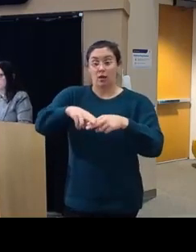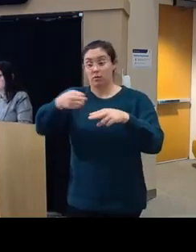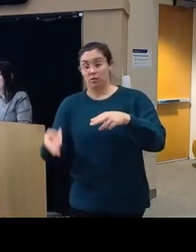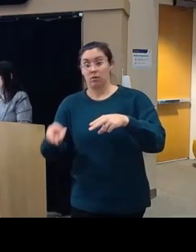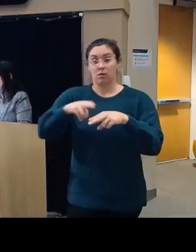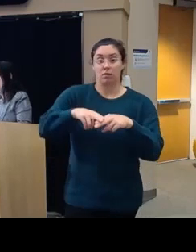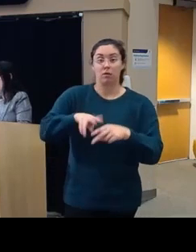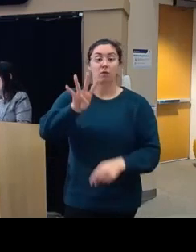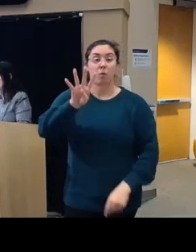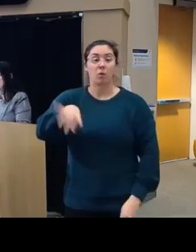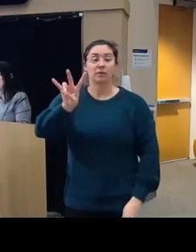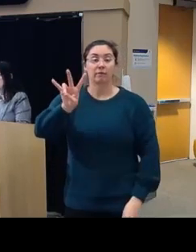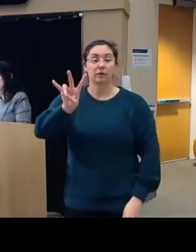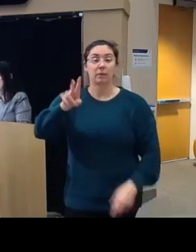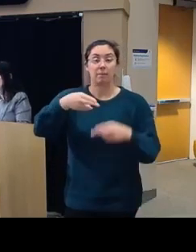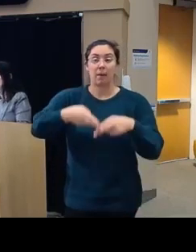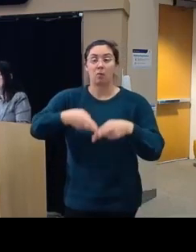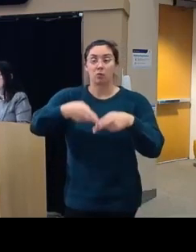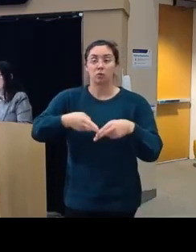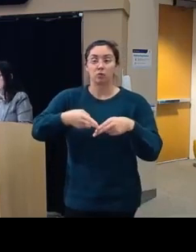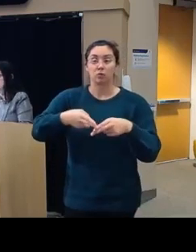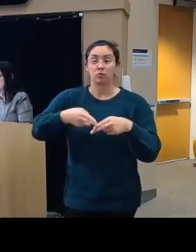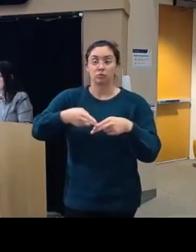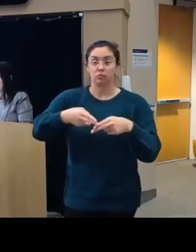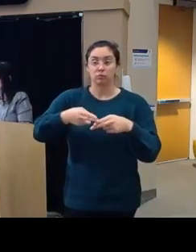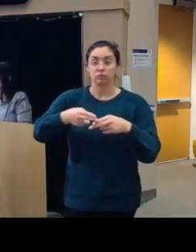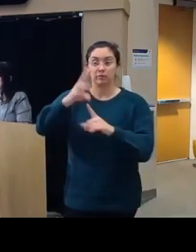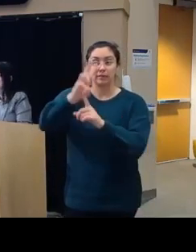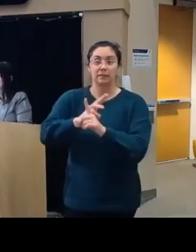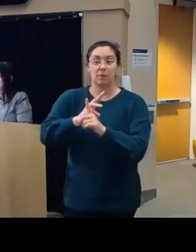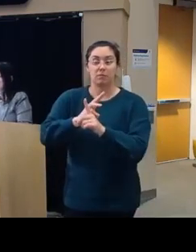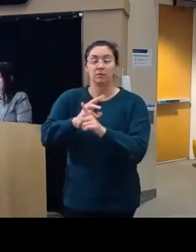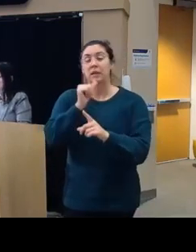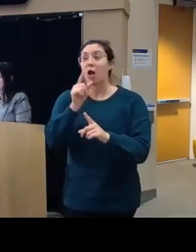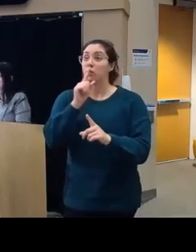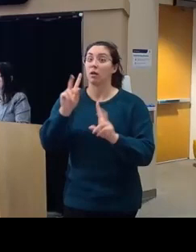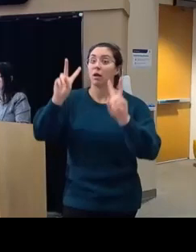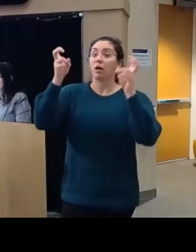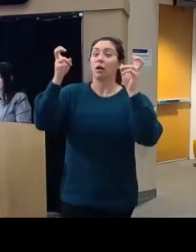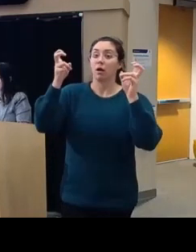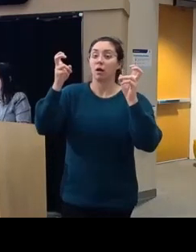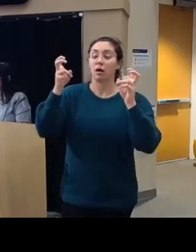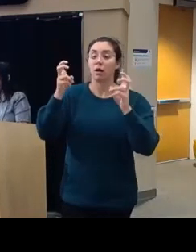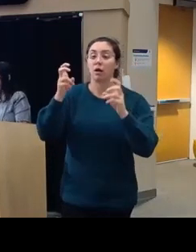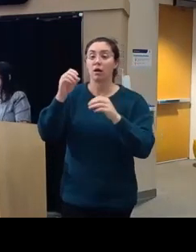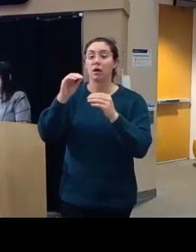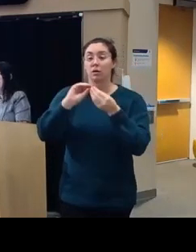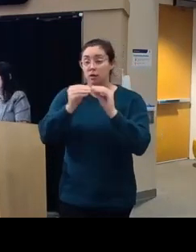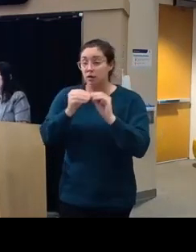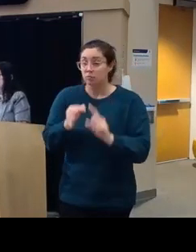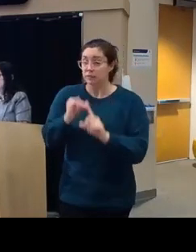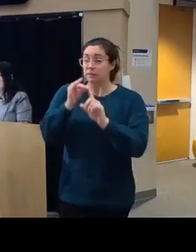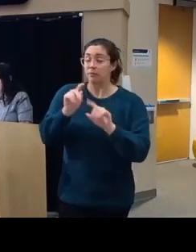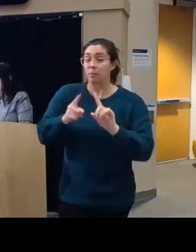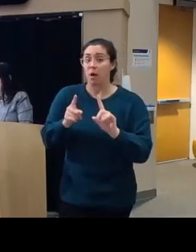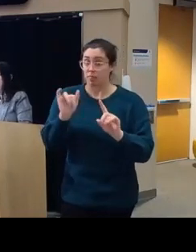was 4.7 pounds over 6 months, which again, it does not reach statistical significance because of the clustering, but